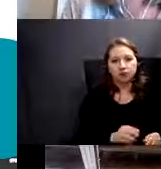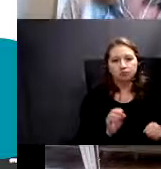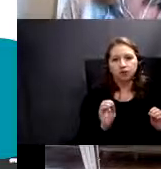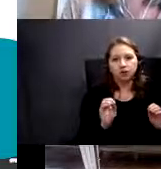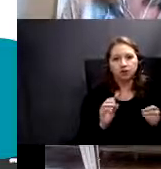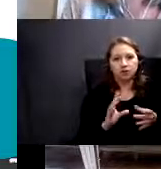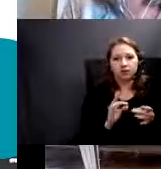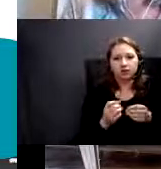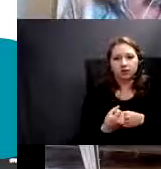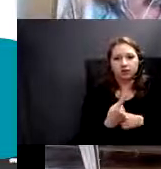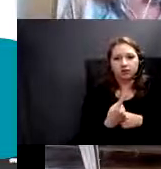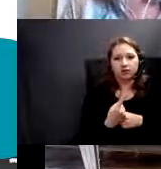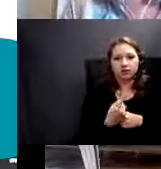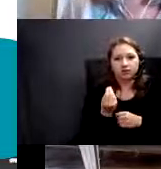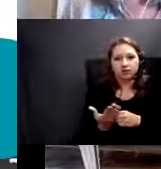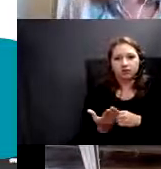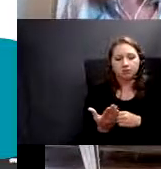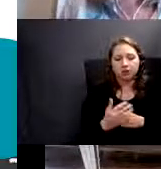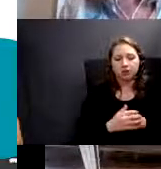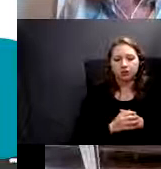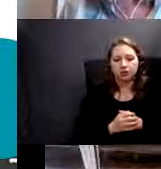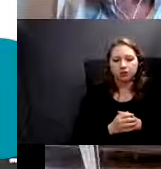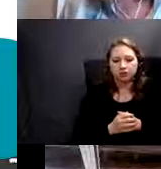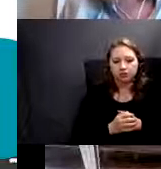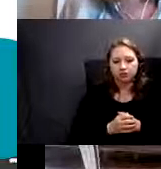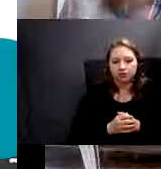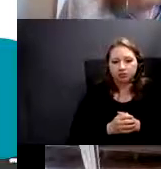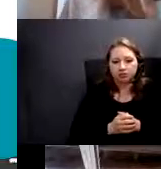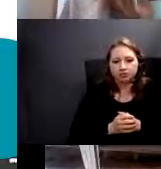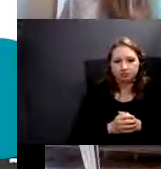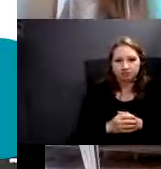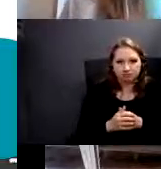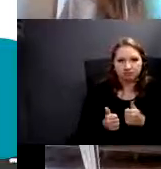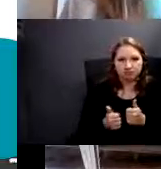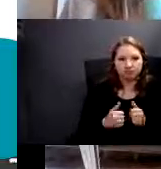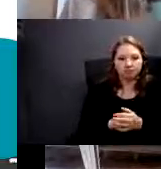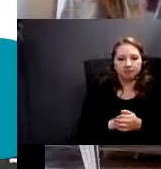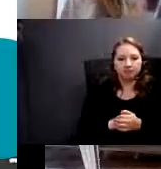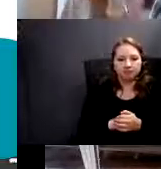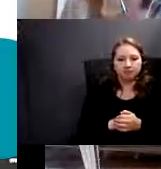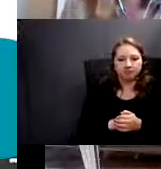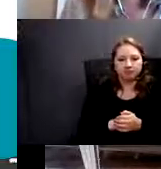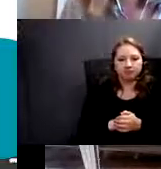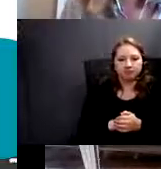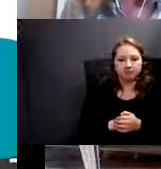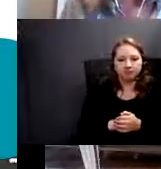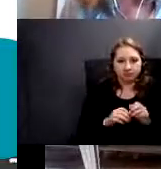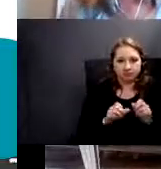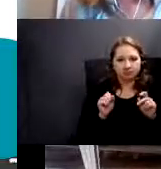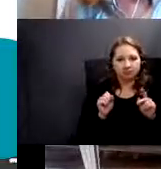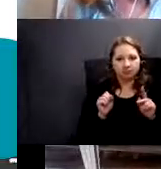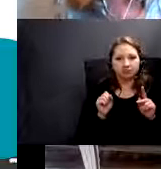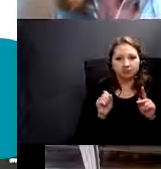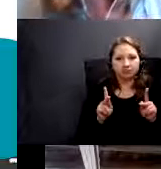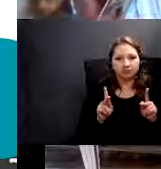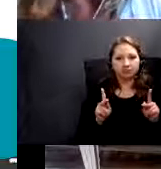No, no one has messaged us, letting us know. Thank you so much. Okay, so I'm going to go ahead and open those